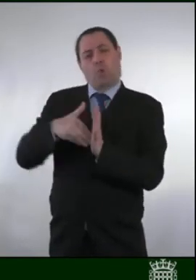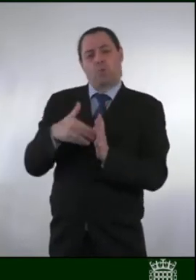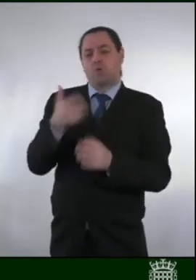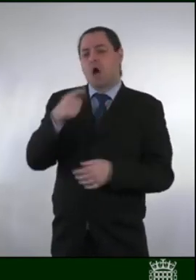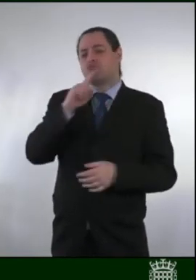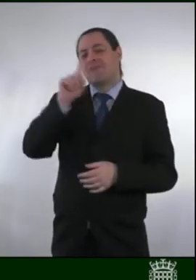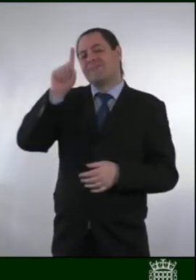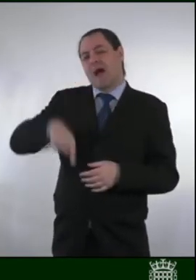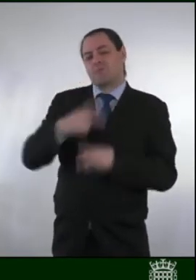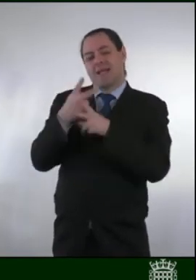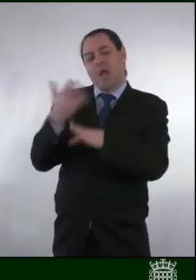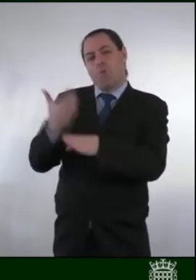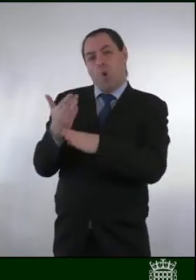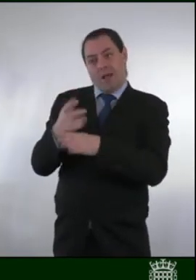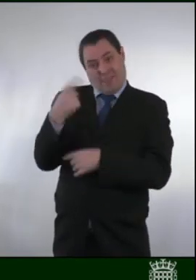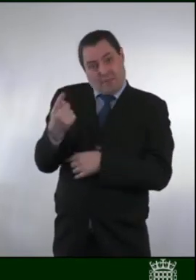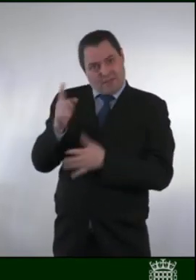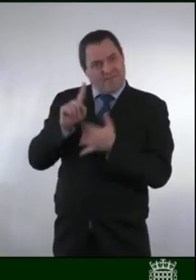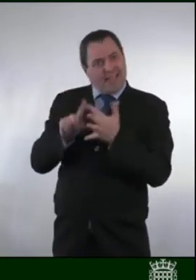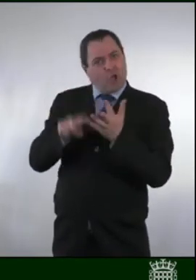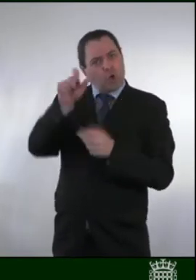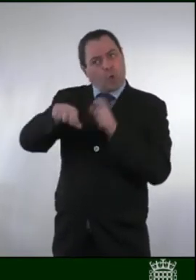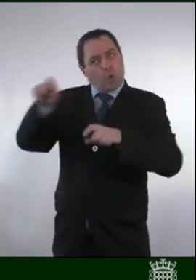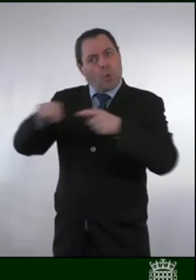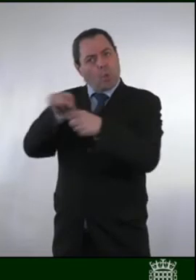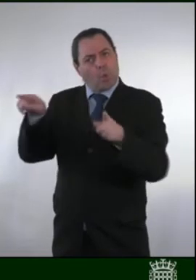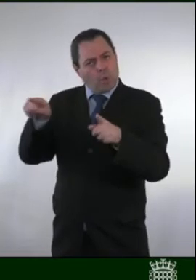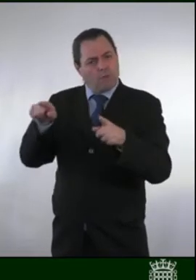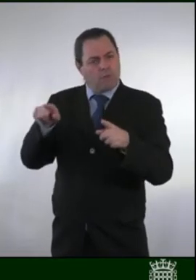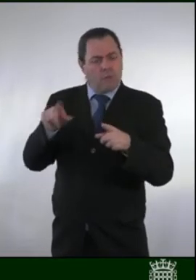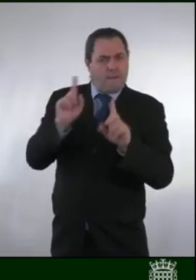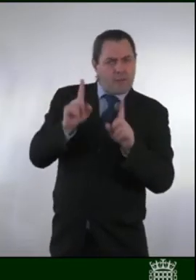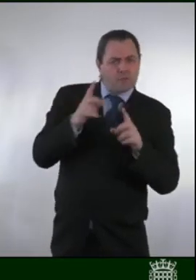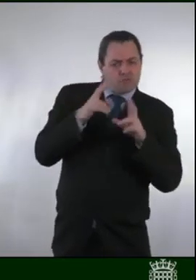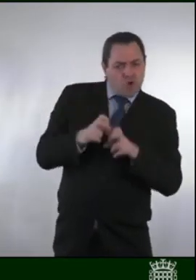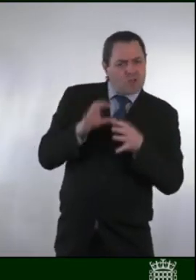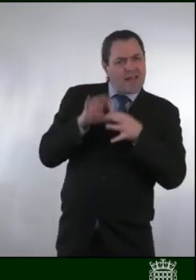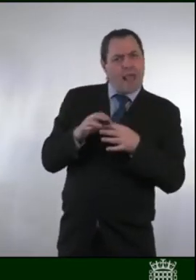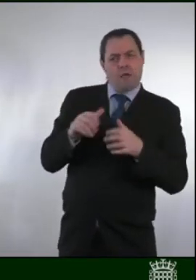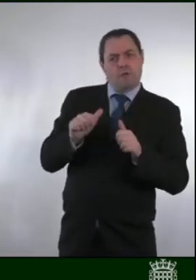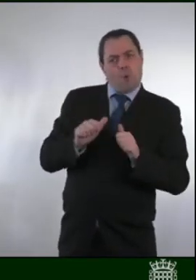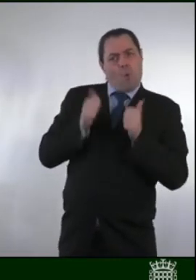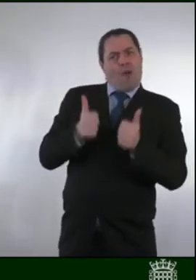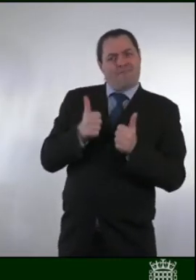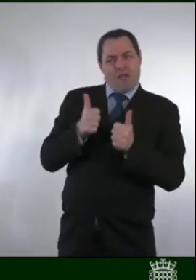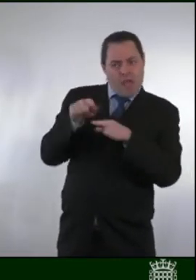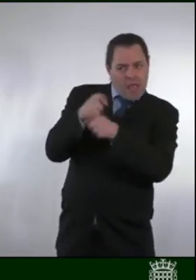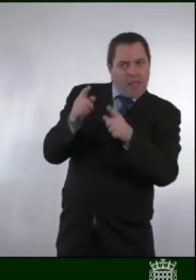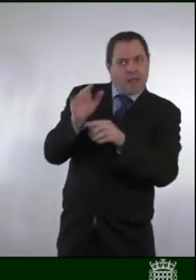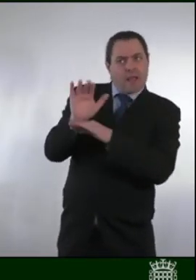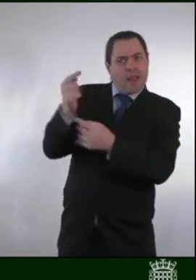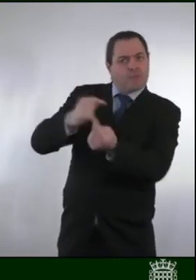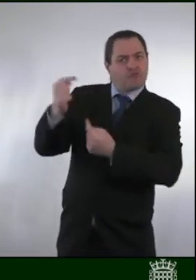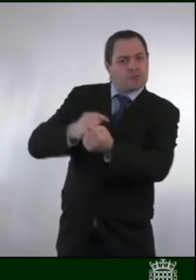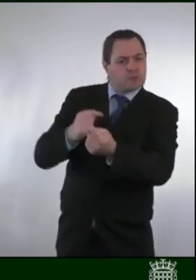EU. But new research from the Joint Council for the Welfare of Immigrants shows many of them don't know anything about the Prime Minister's EU settlement scheme,